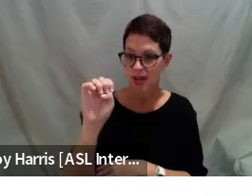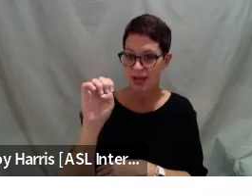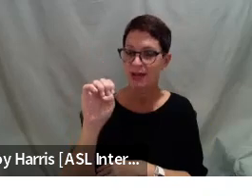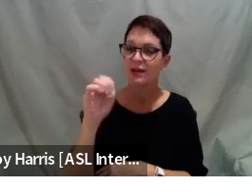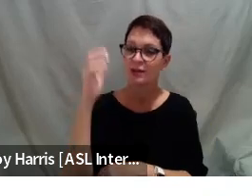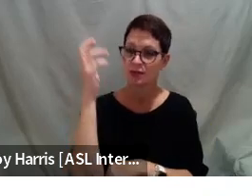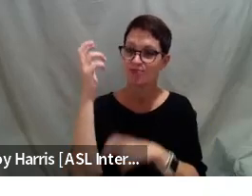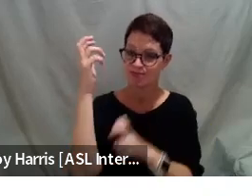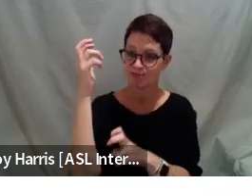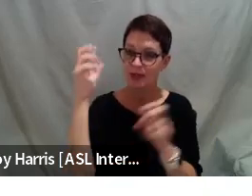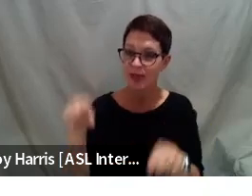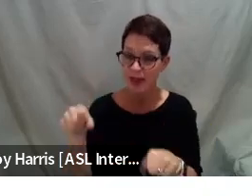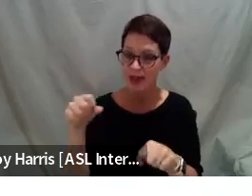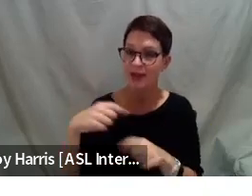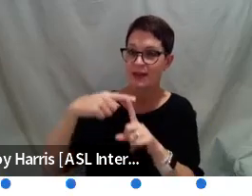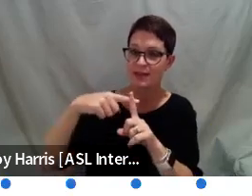temperature.